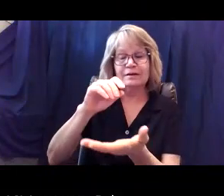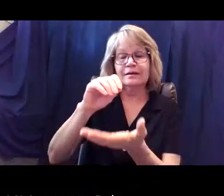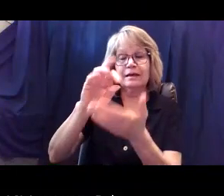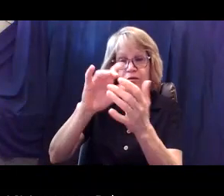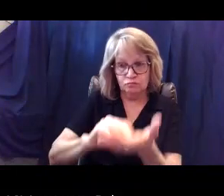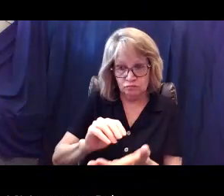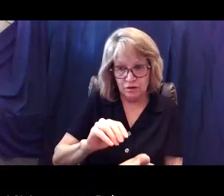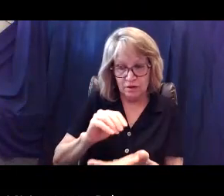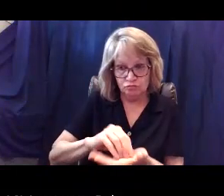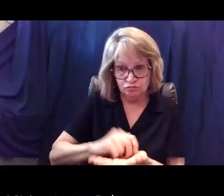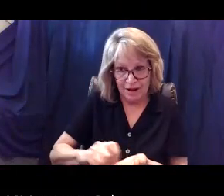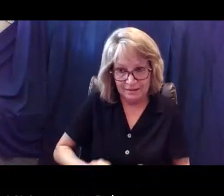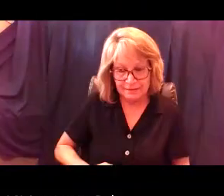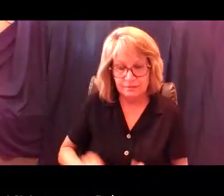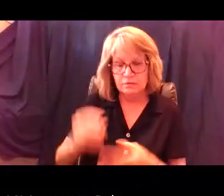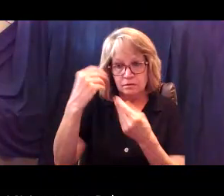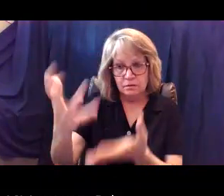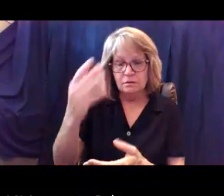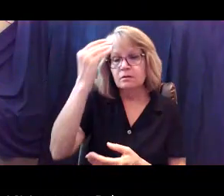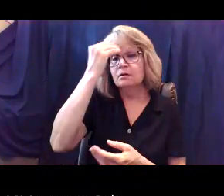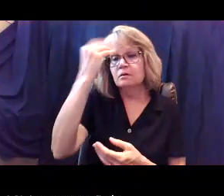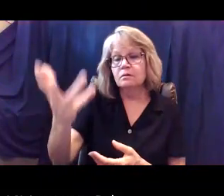informing them that this is